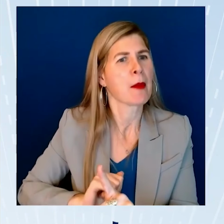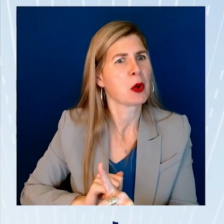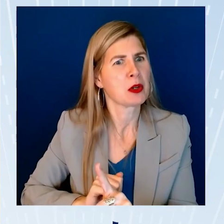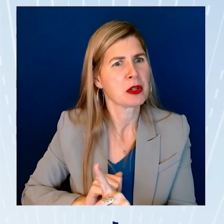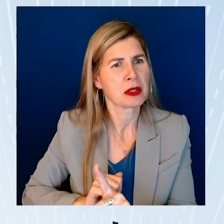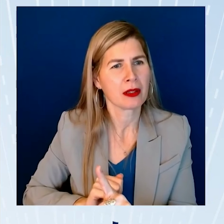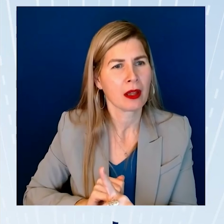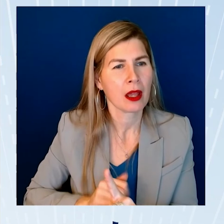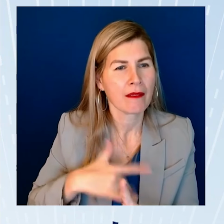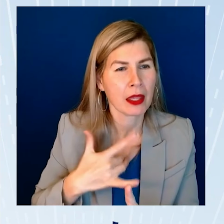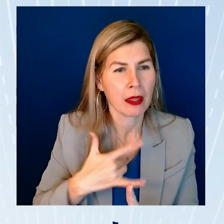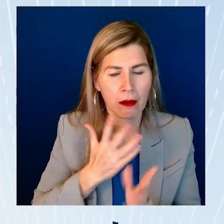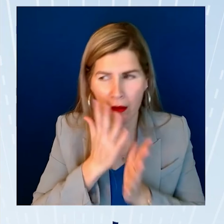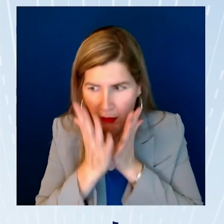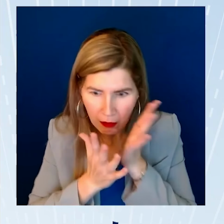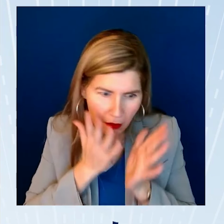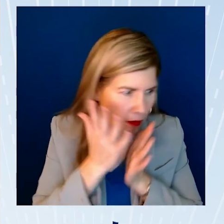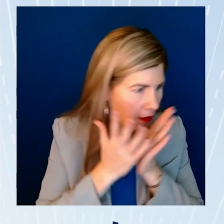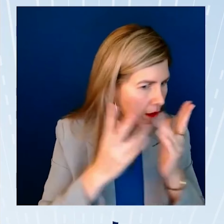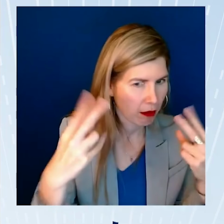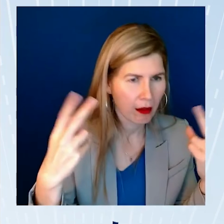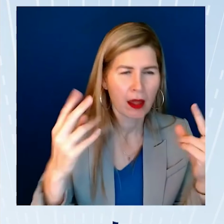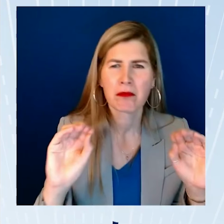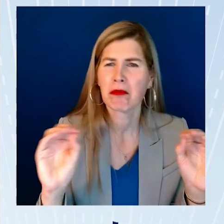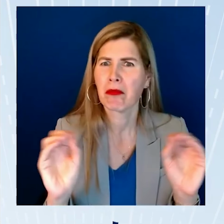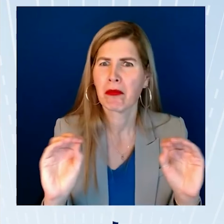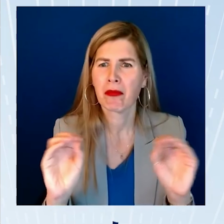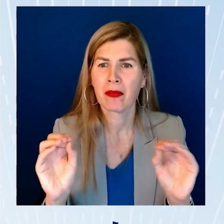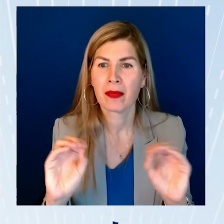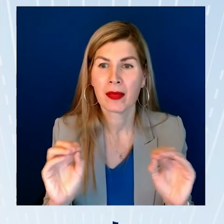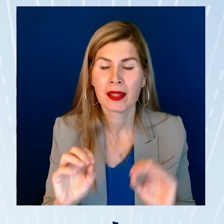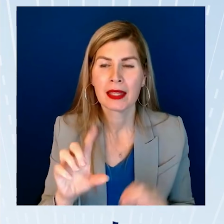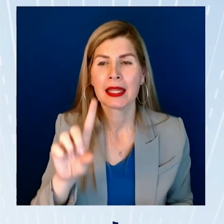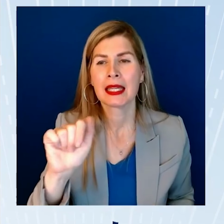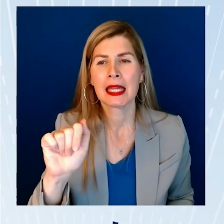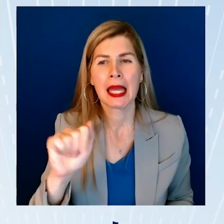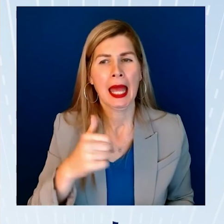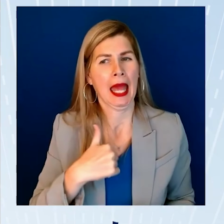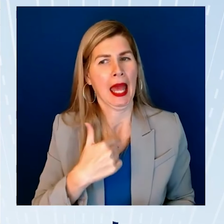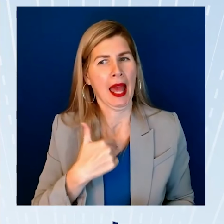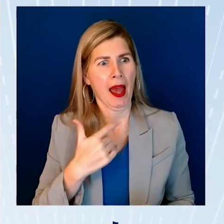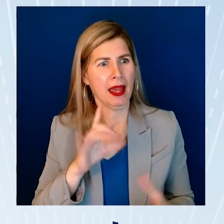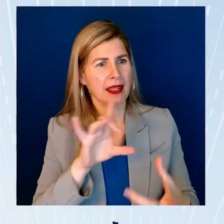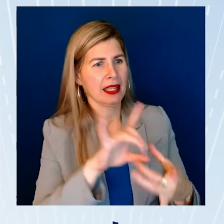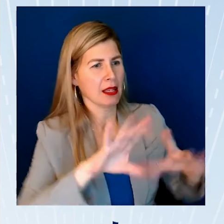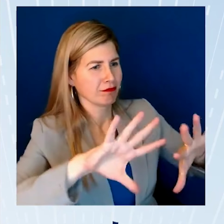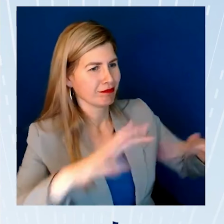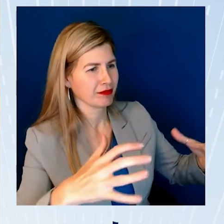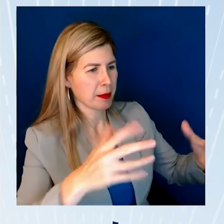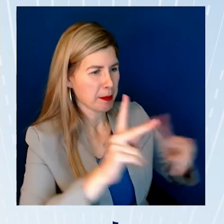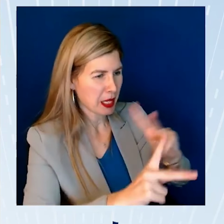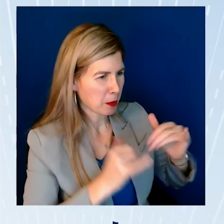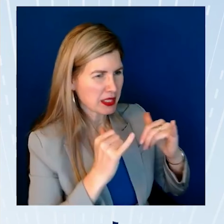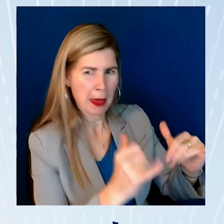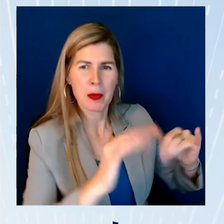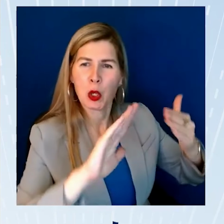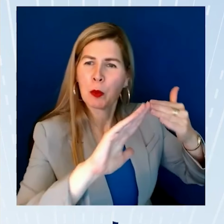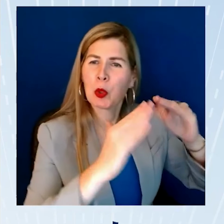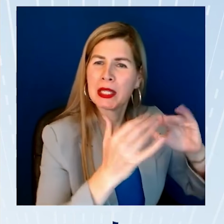shame or stigma. Disabled connects me to a rich community. It connects me to the